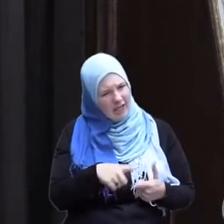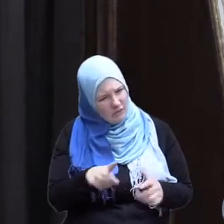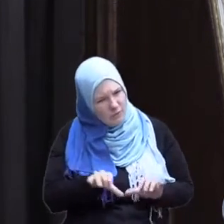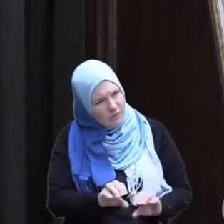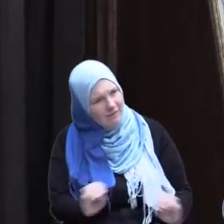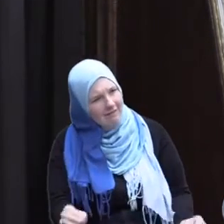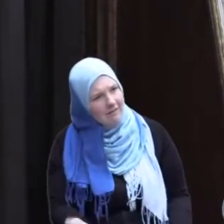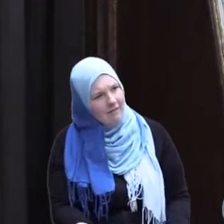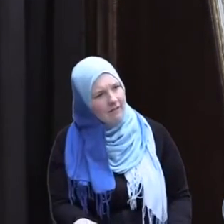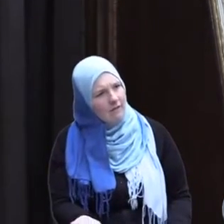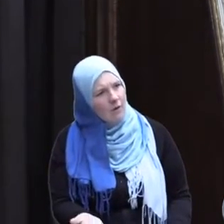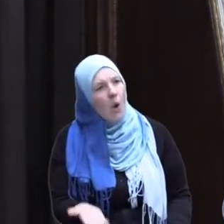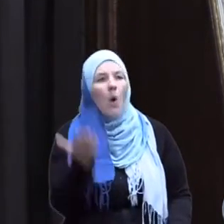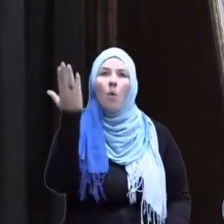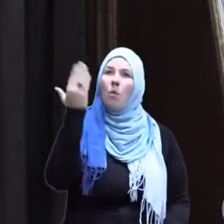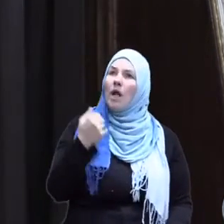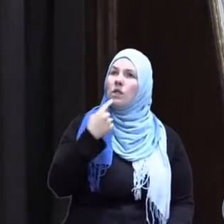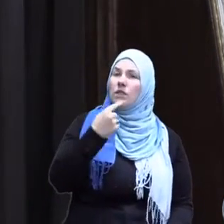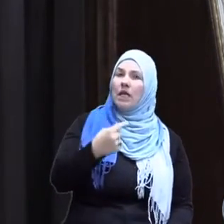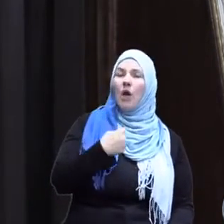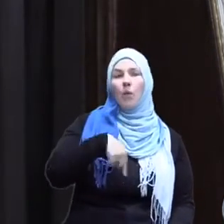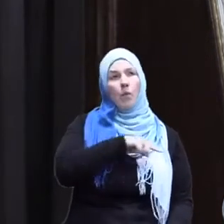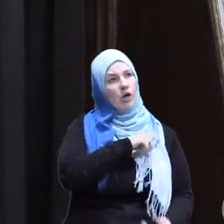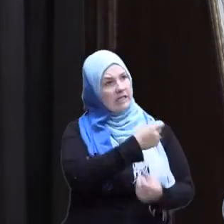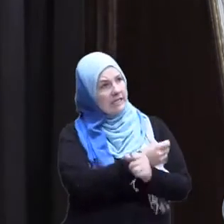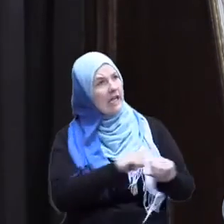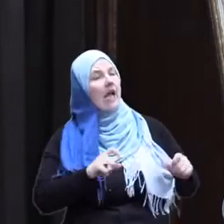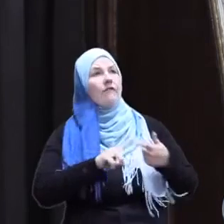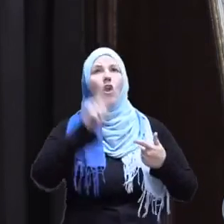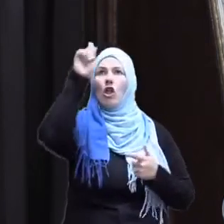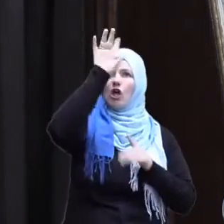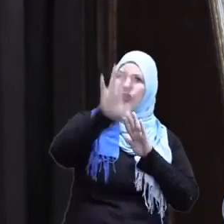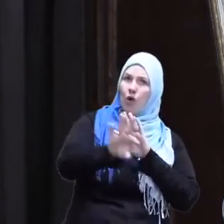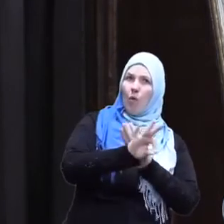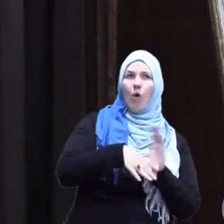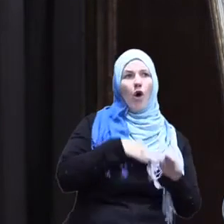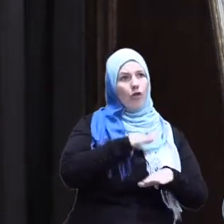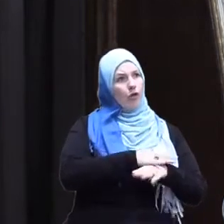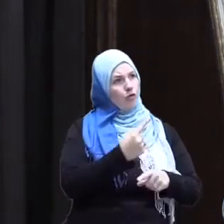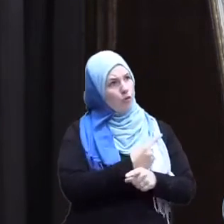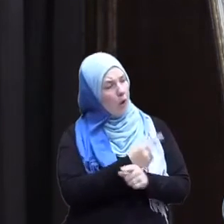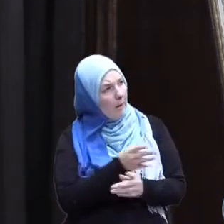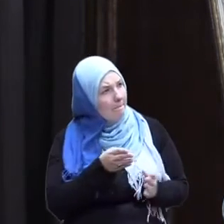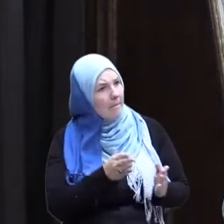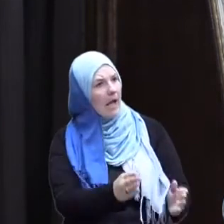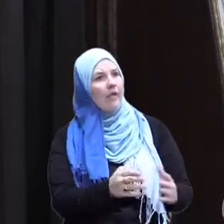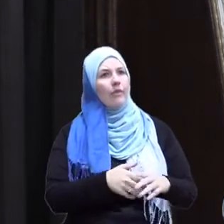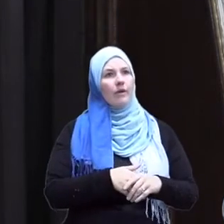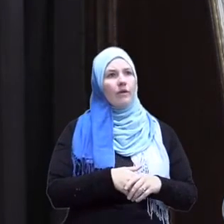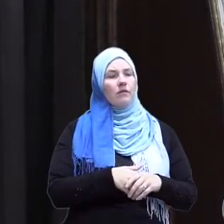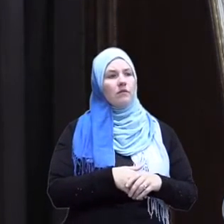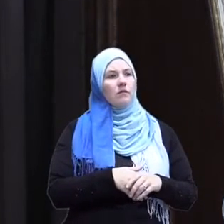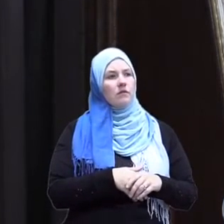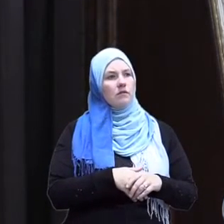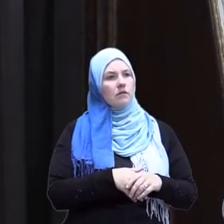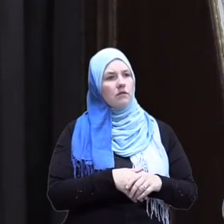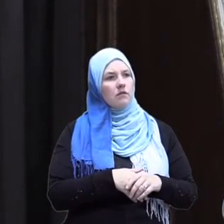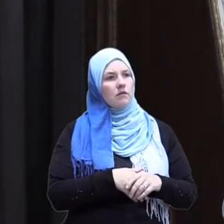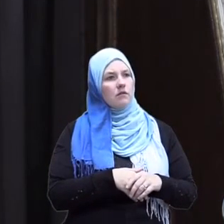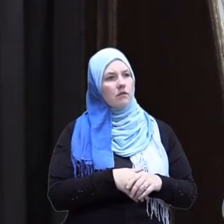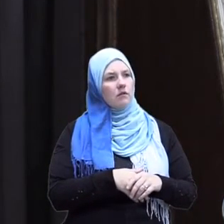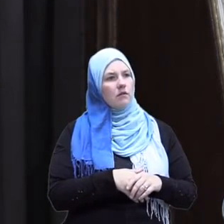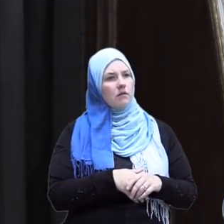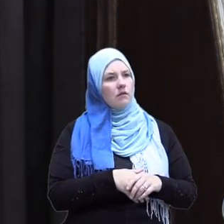Why do you say we are saved, we are this, we are on the right path? Collectively, yes. But what about